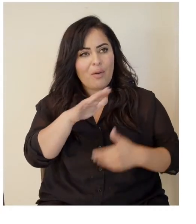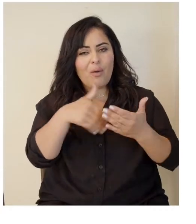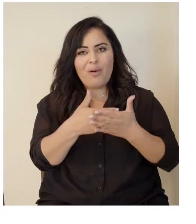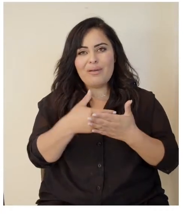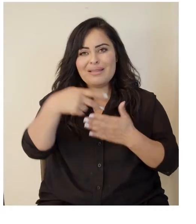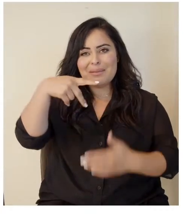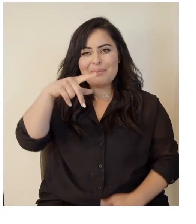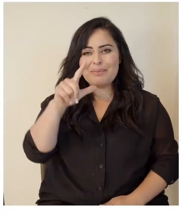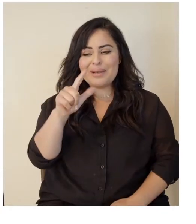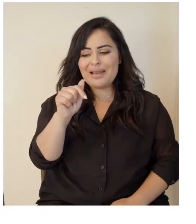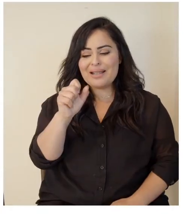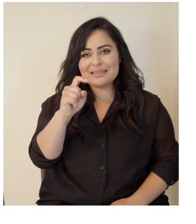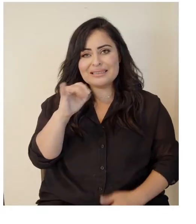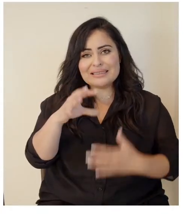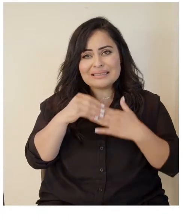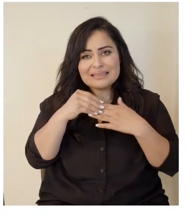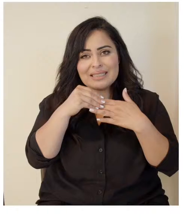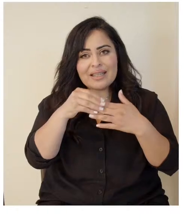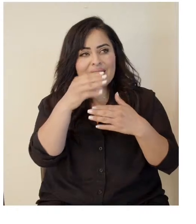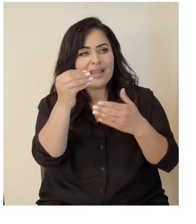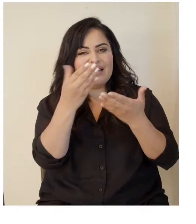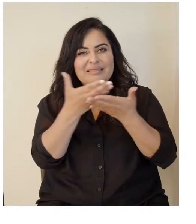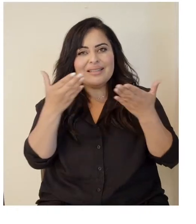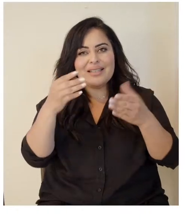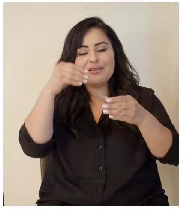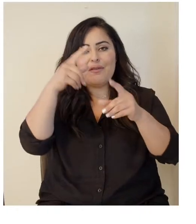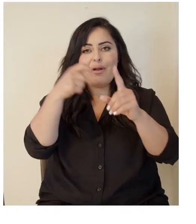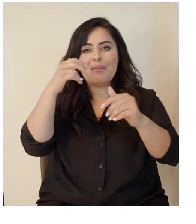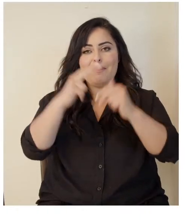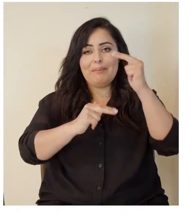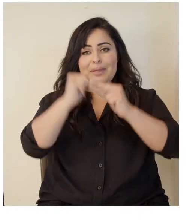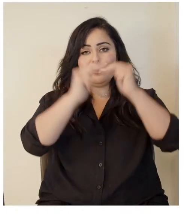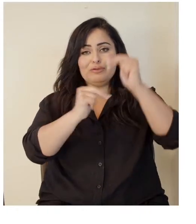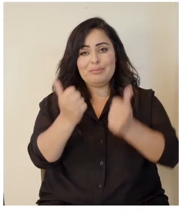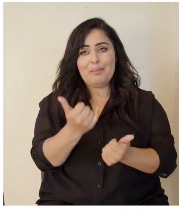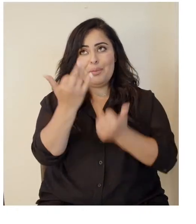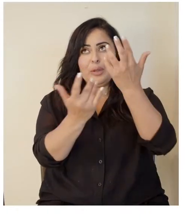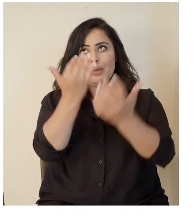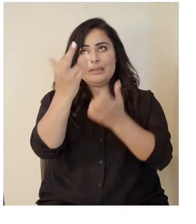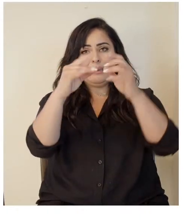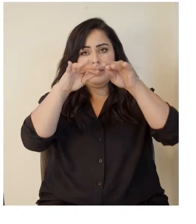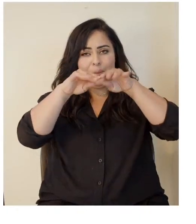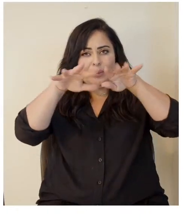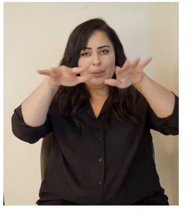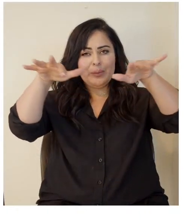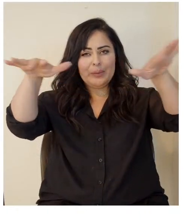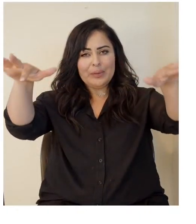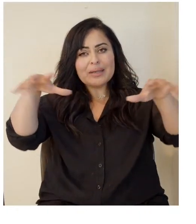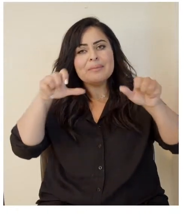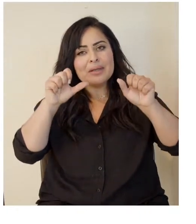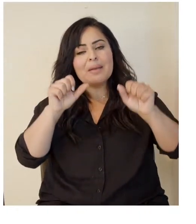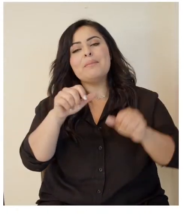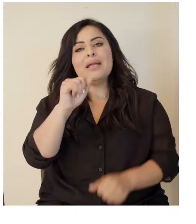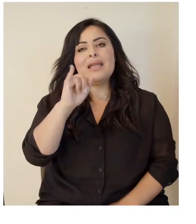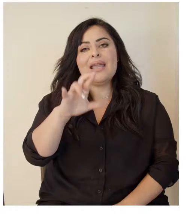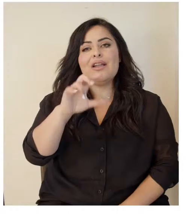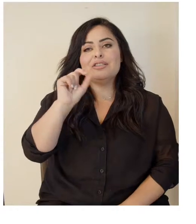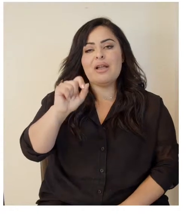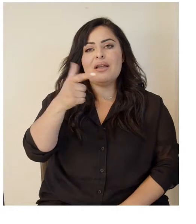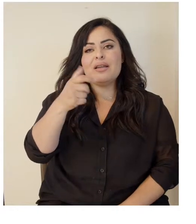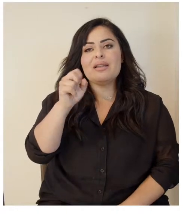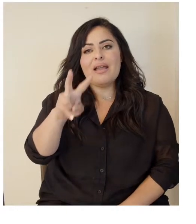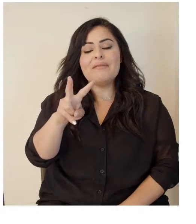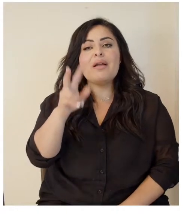plastics that are in some of these structures that have been burning are also in the air. Please remember, if you go to airnow.gov, you can get the latest conditions at